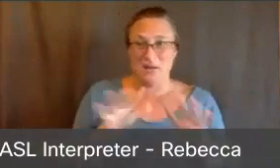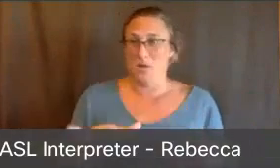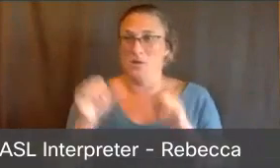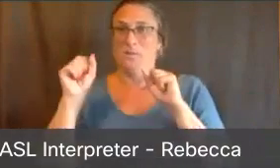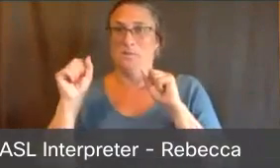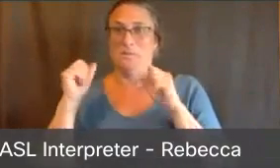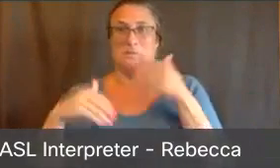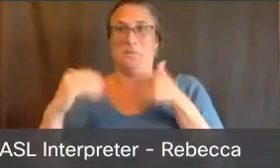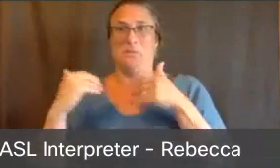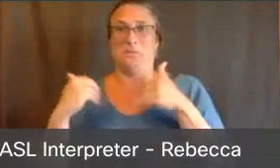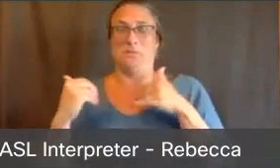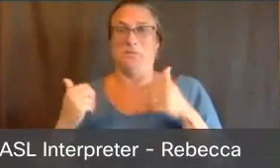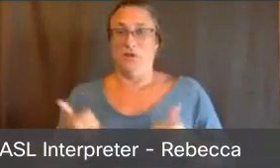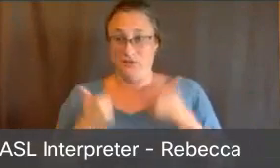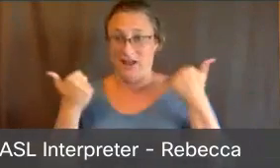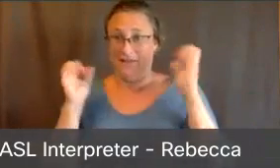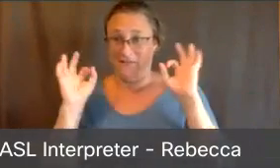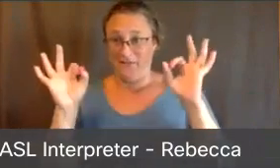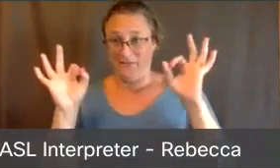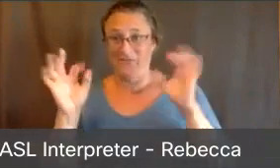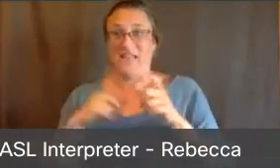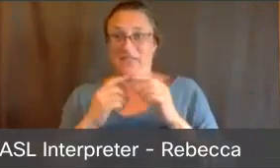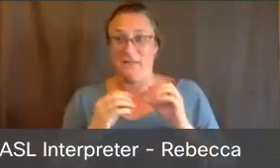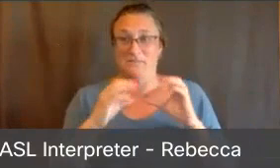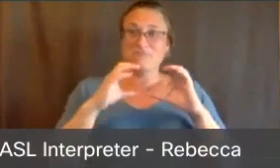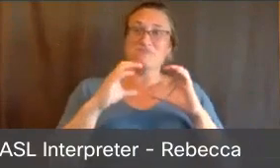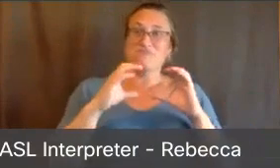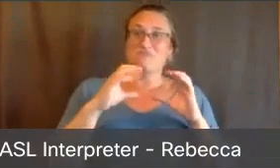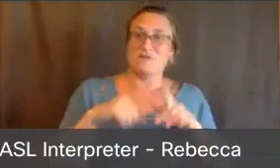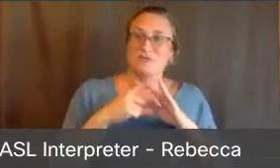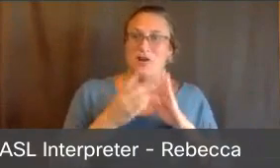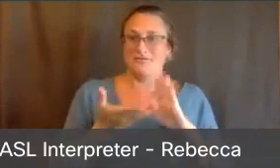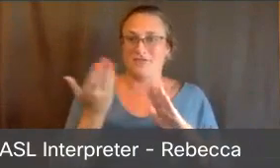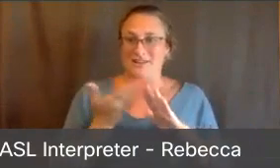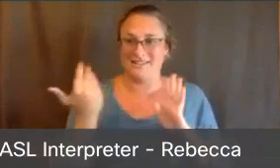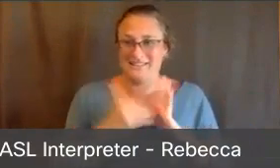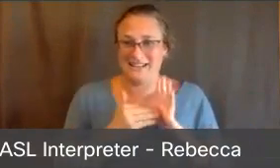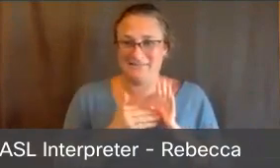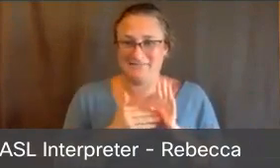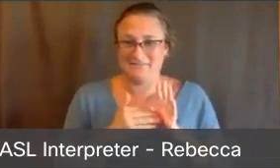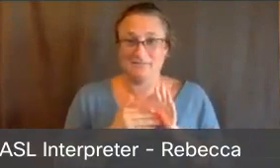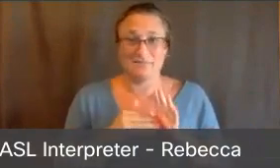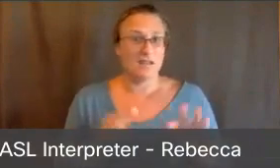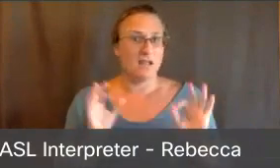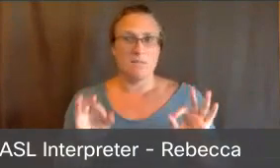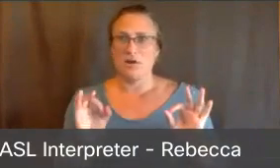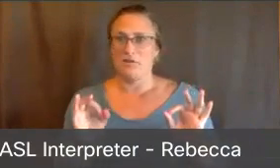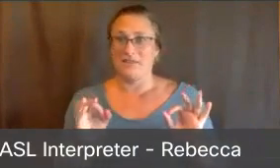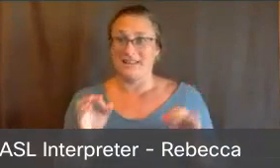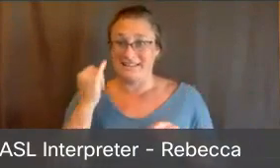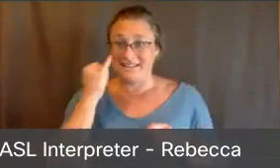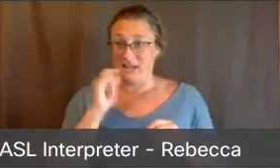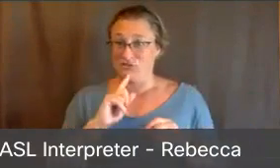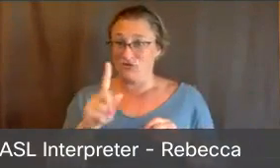we'll get this done. We'll get you survived. And that works. That works when the threat is there, when it's real,